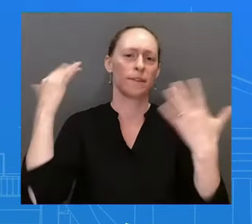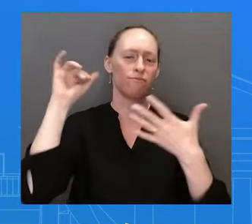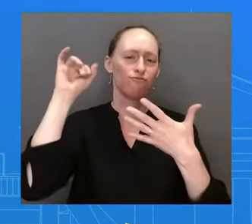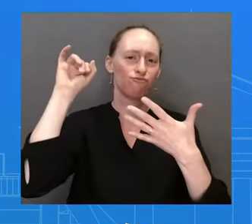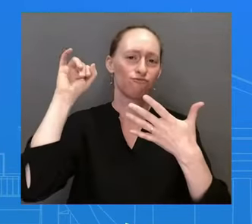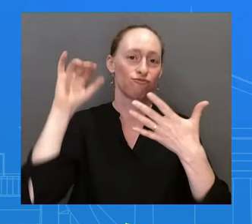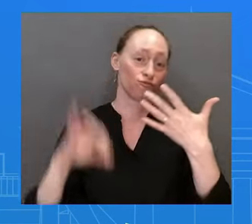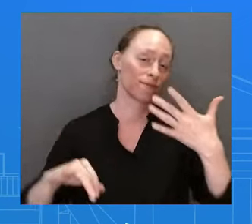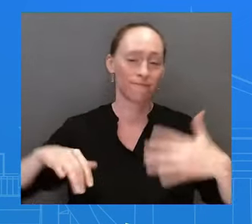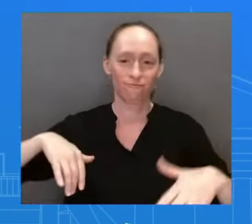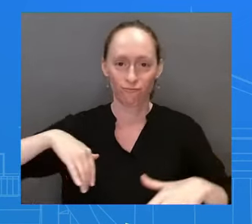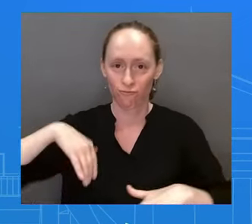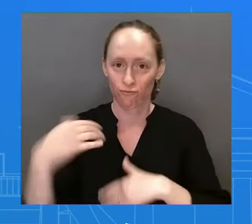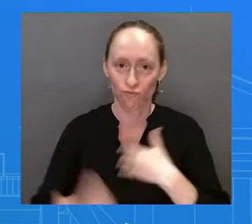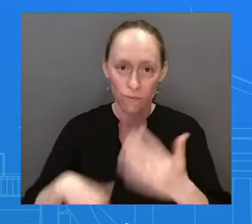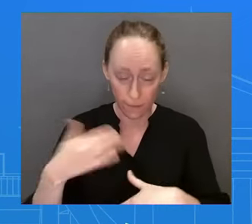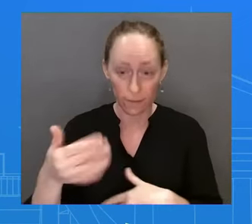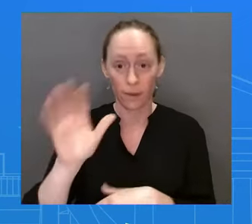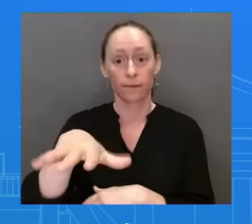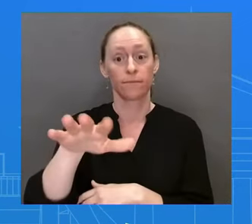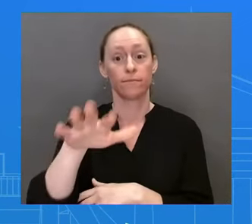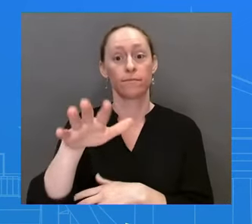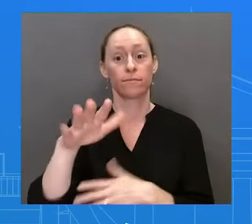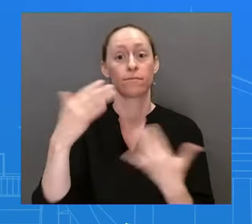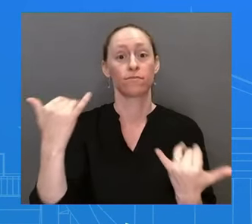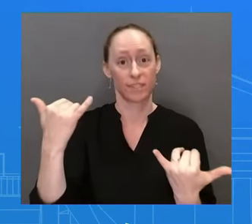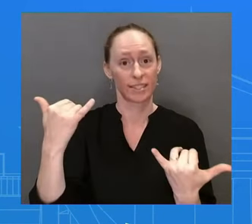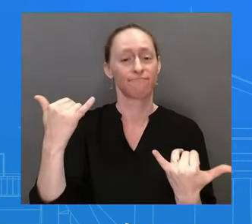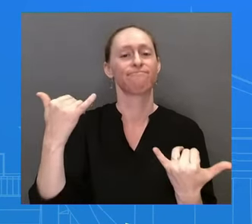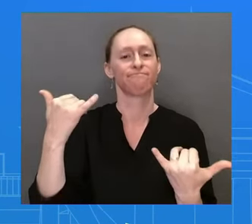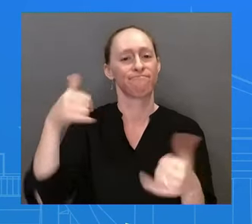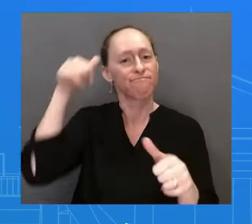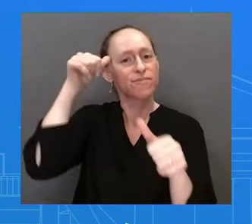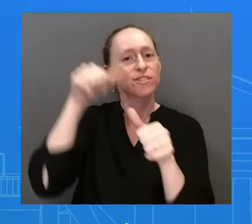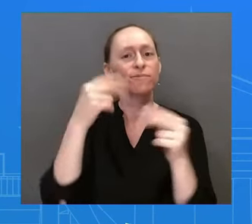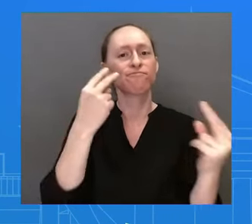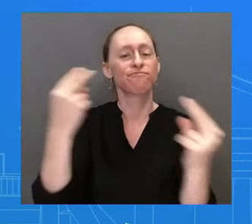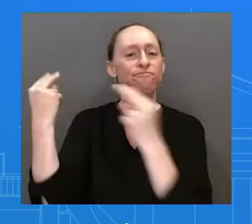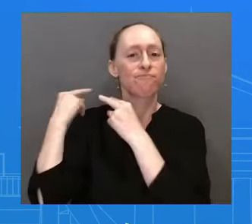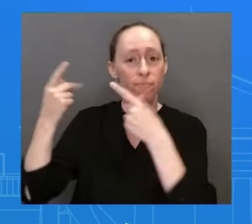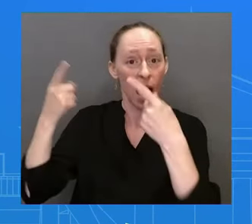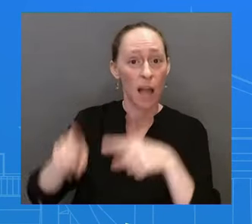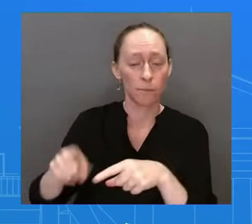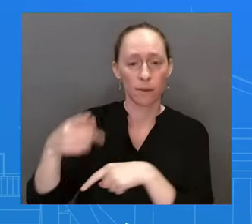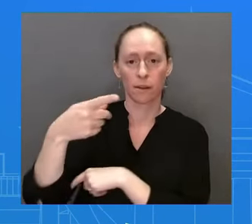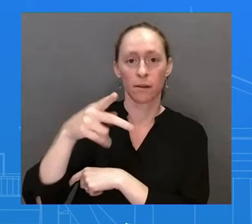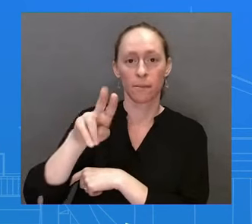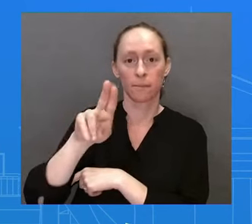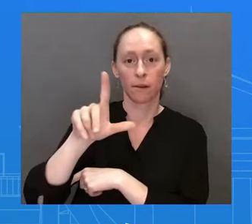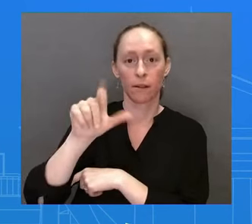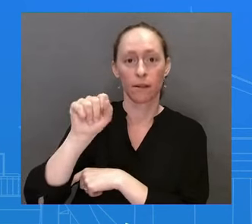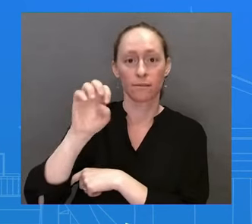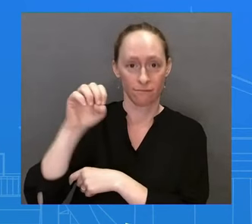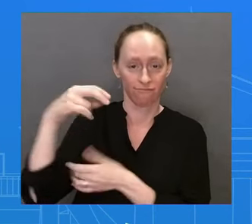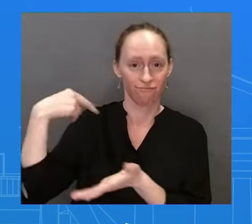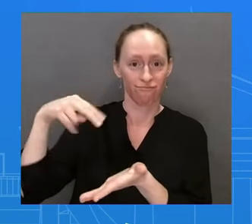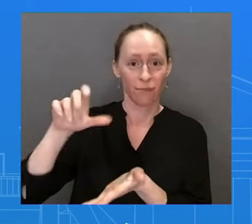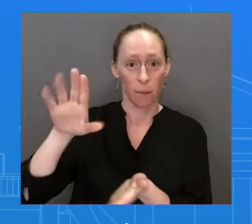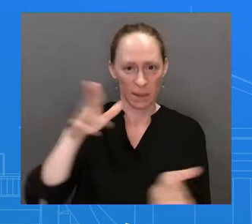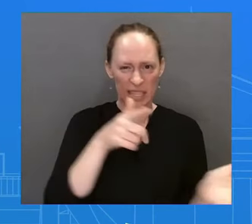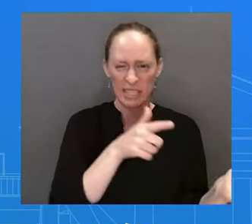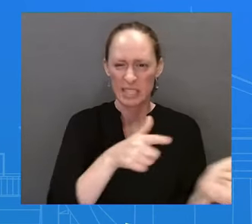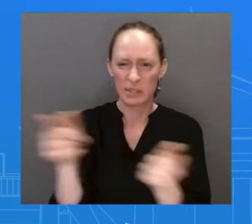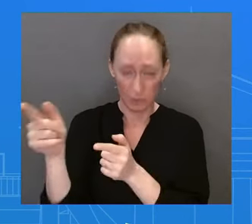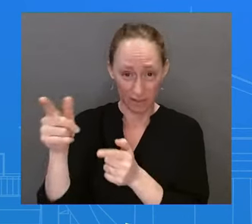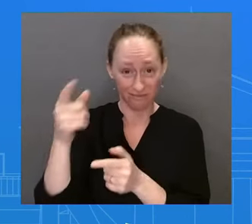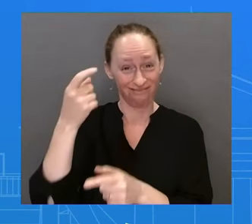tragic Pulse nightclub shooting. In the middle of Pride Month in 2016, our nation suffered what was then the deadliest mass